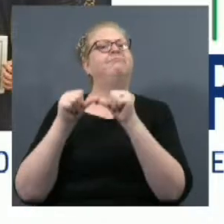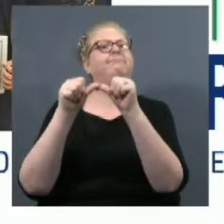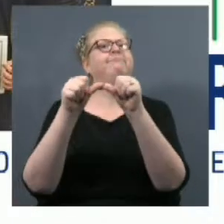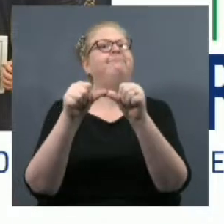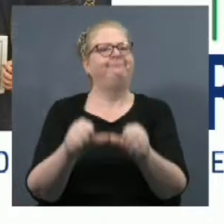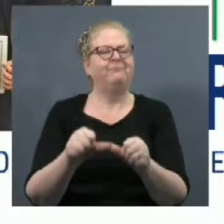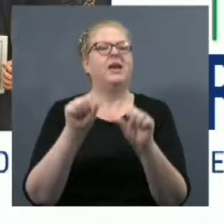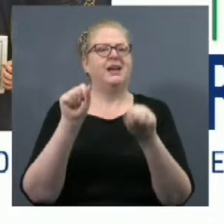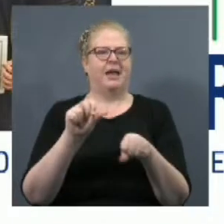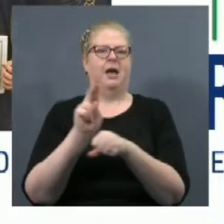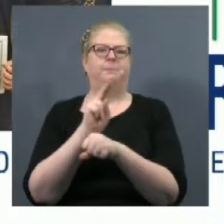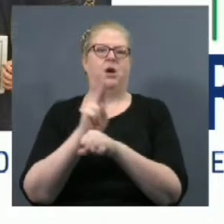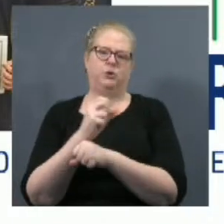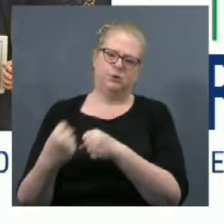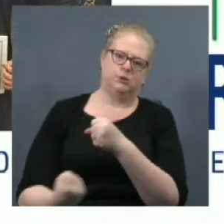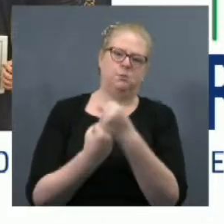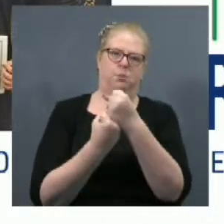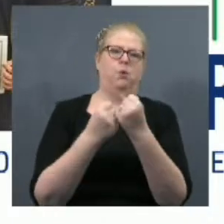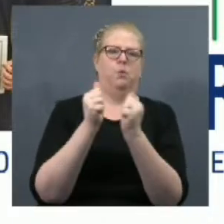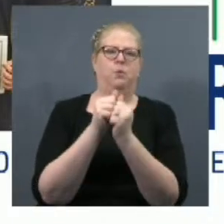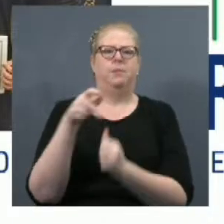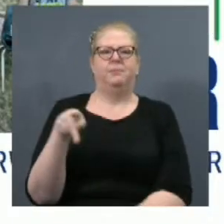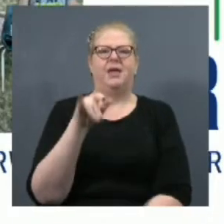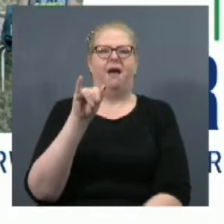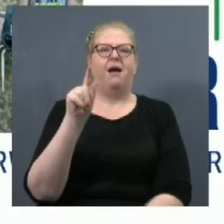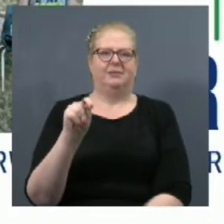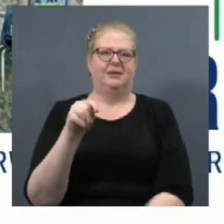using PIT funds in 2024.